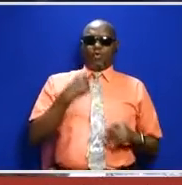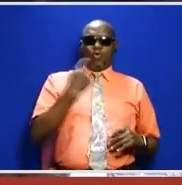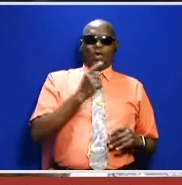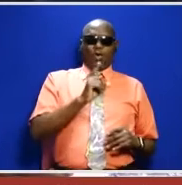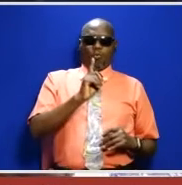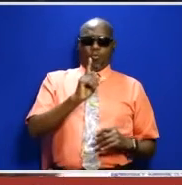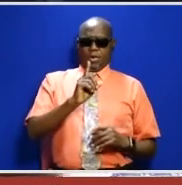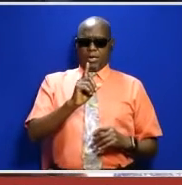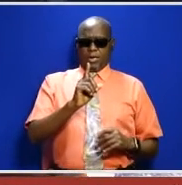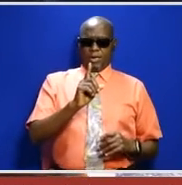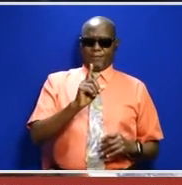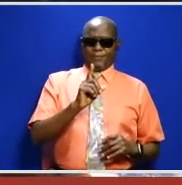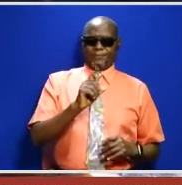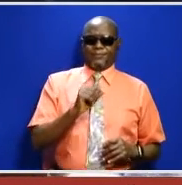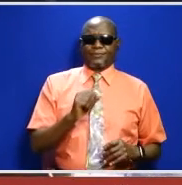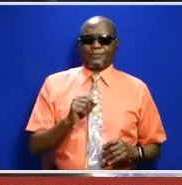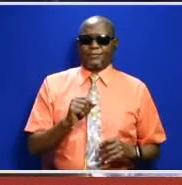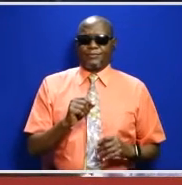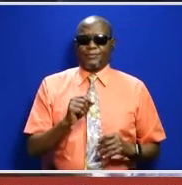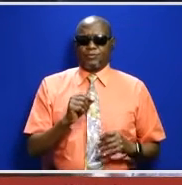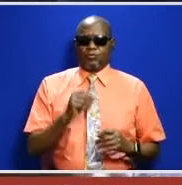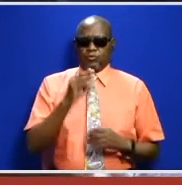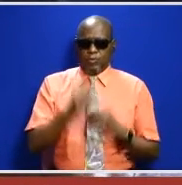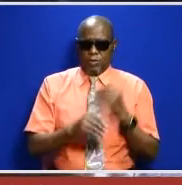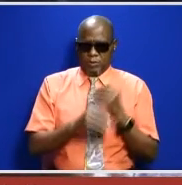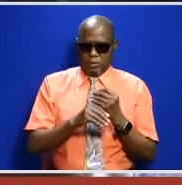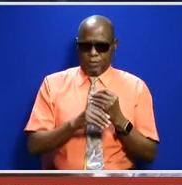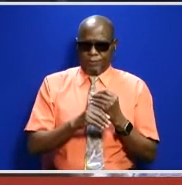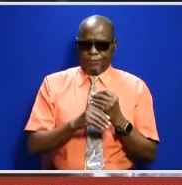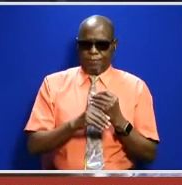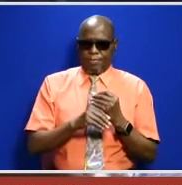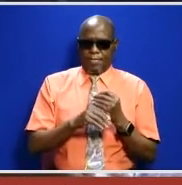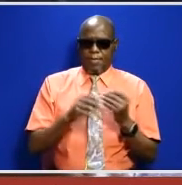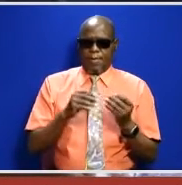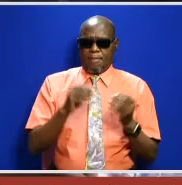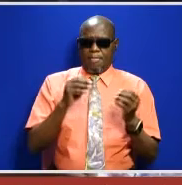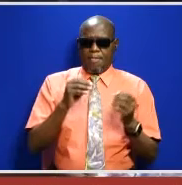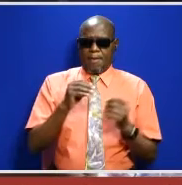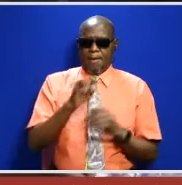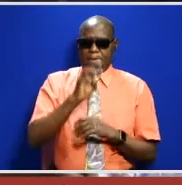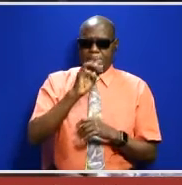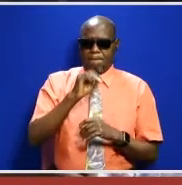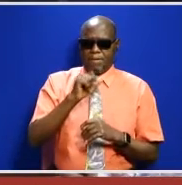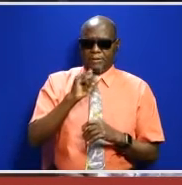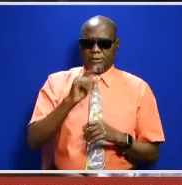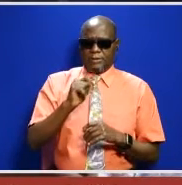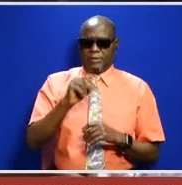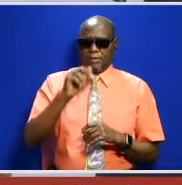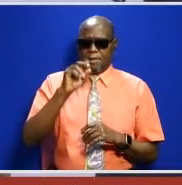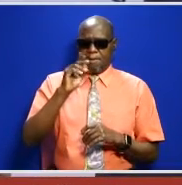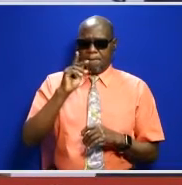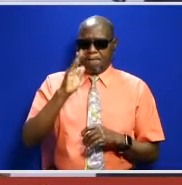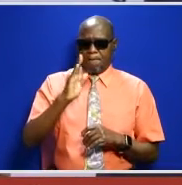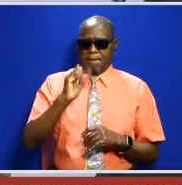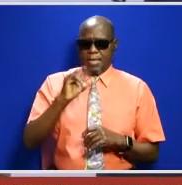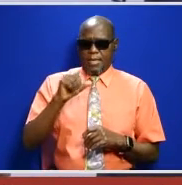one rejoinder which I wanted to make, and this is on Mitimbili. Mitimbili, there is some piece of land which